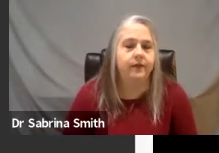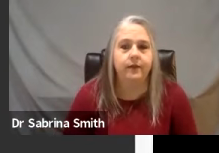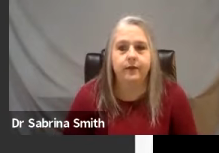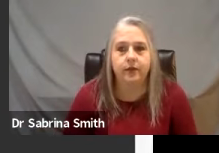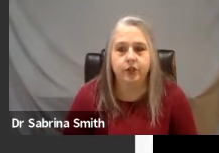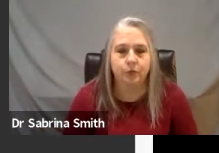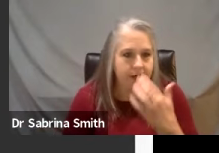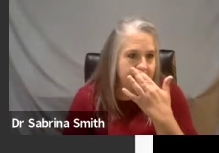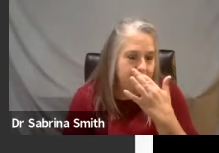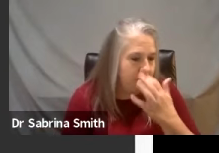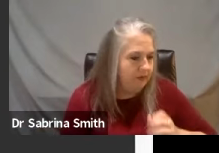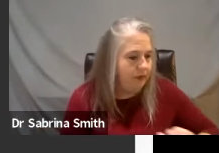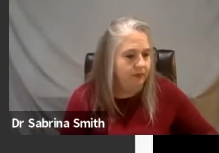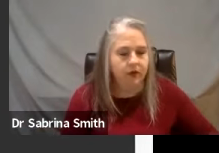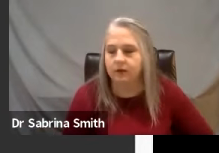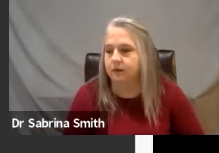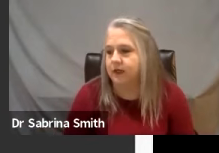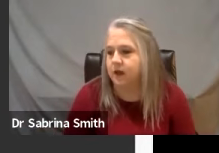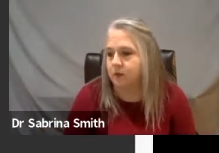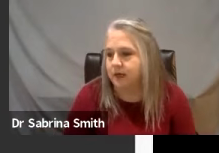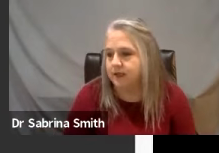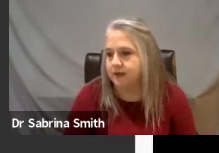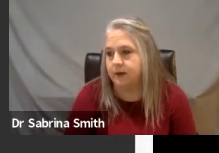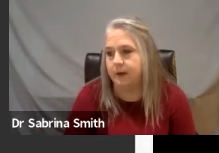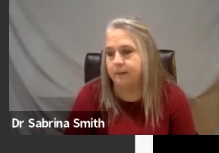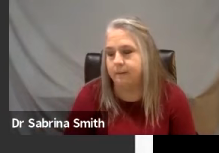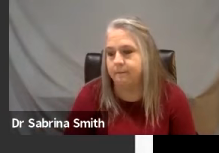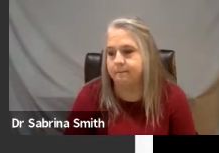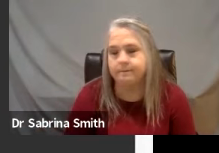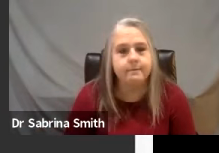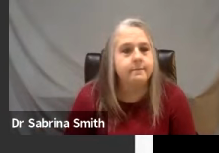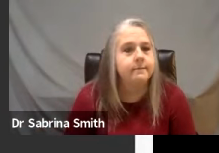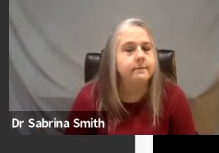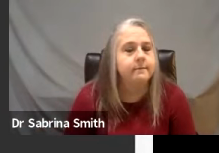that. Look at your product, because I know we filmed for about a couple minutes.